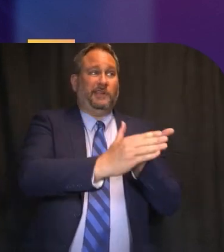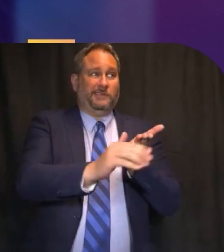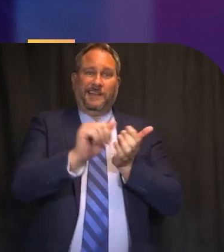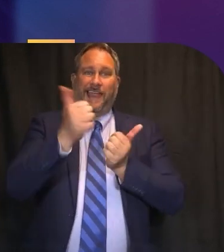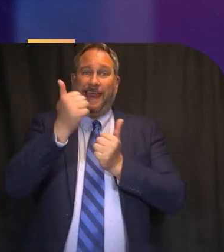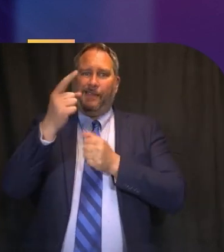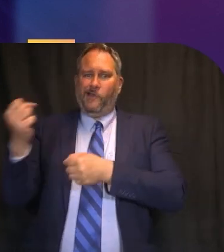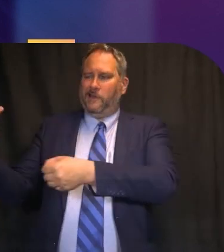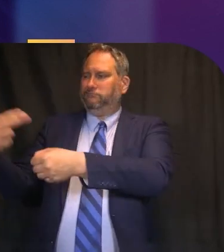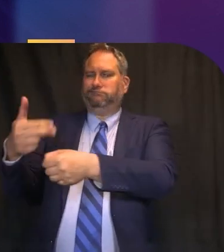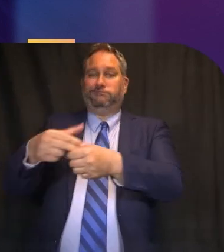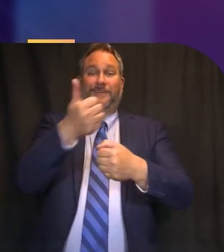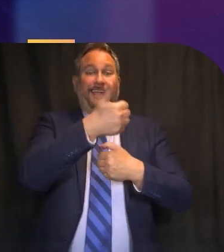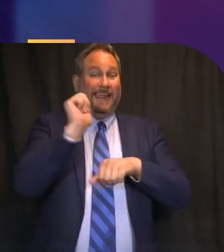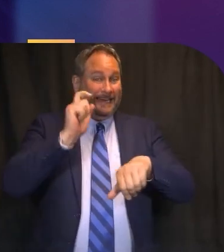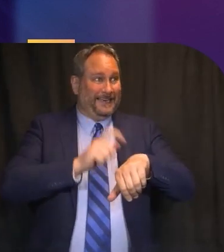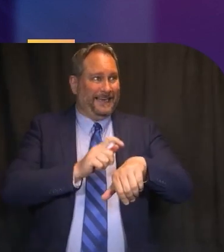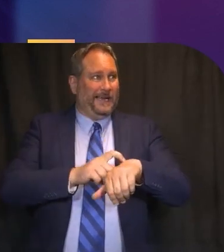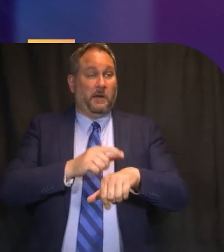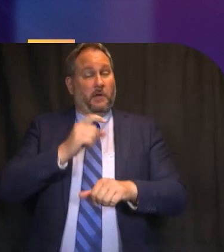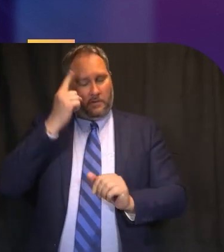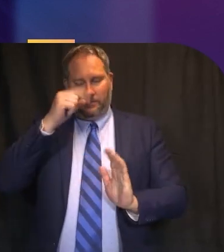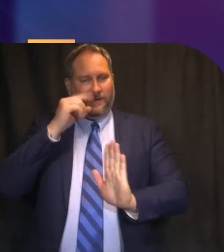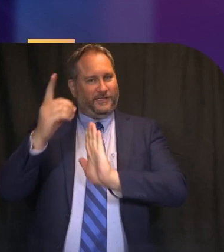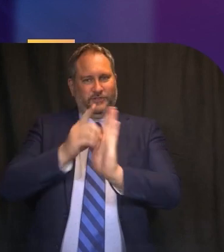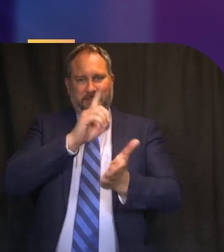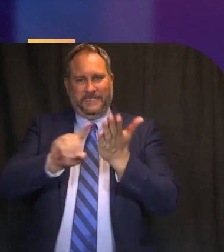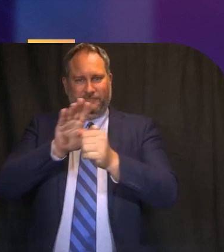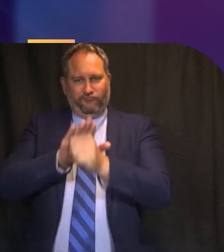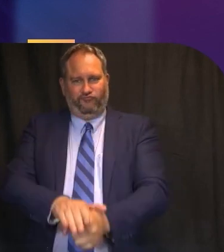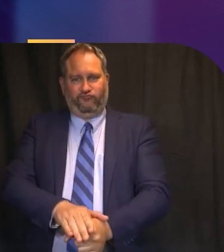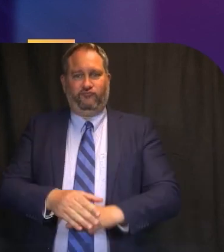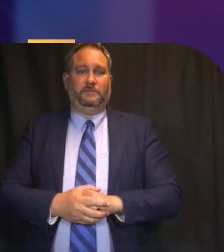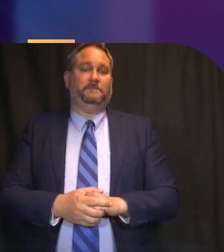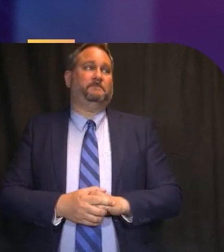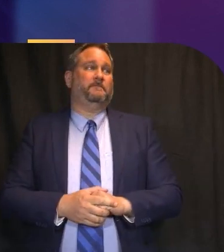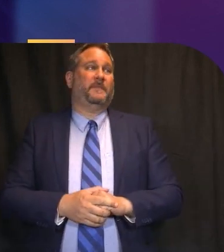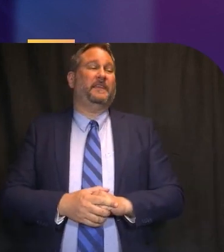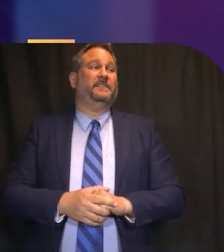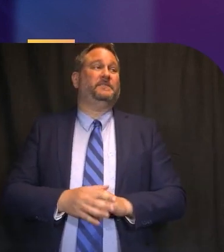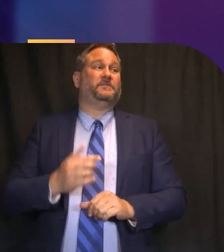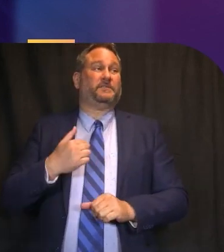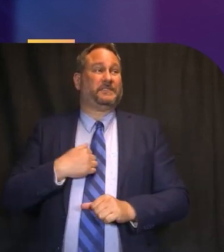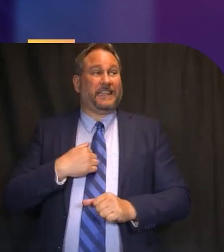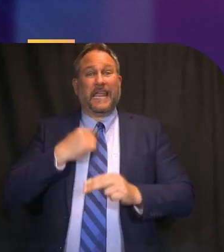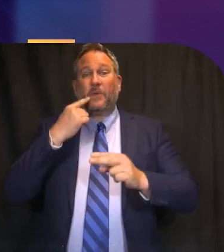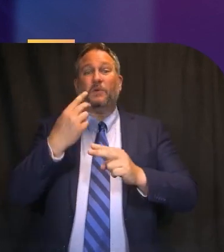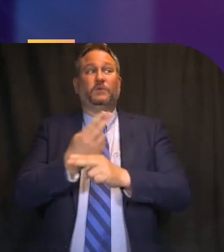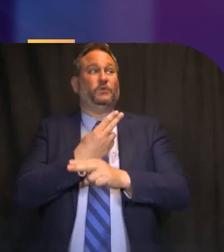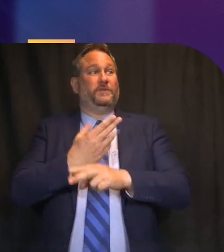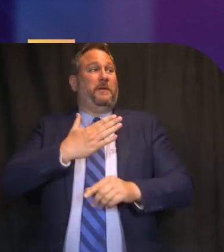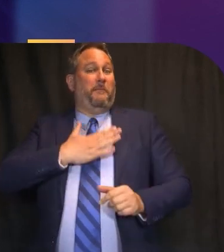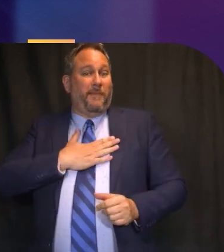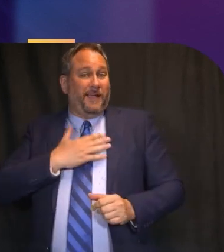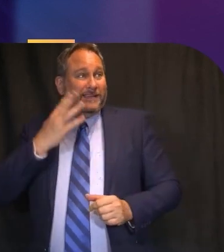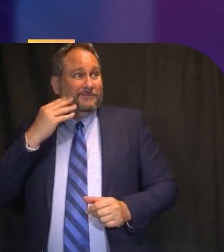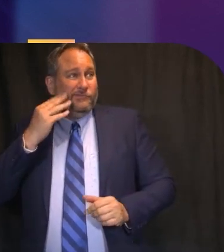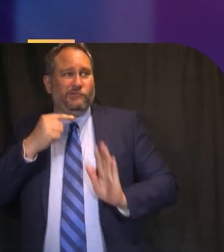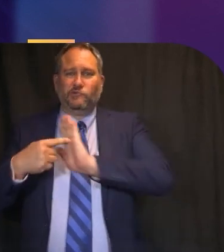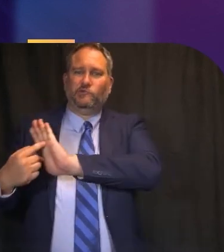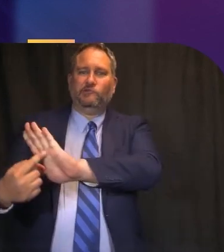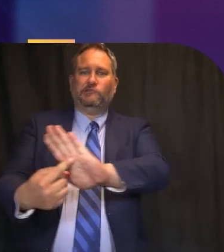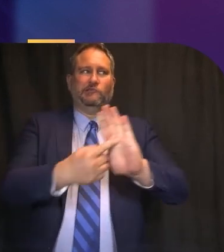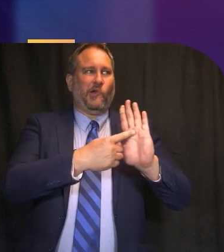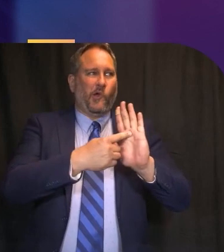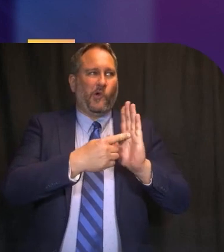is why I plan to use my platform and Food Friendly to highlight the shared experiences of both communities. I want kids with food allergies